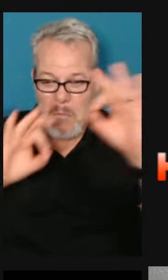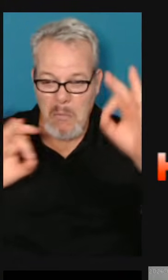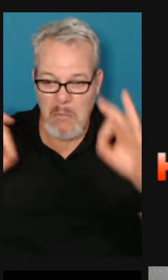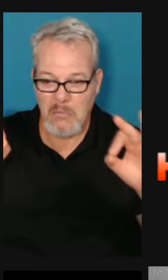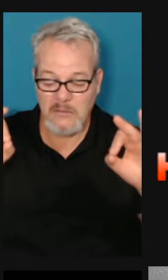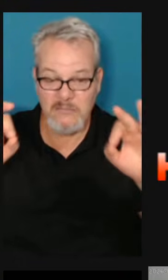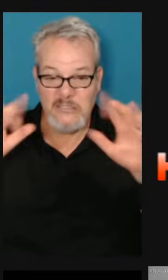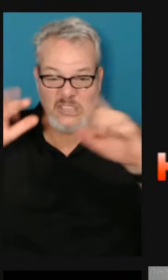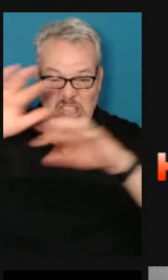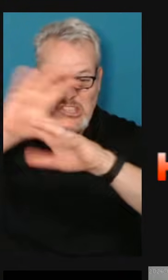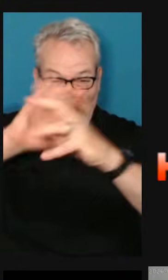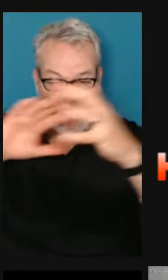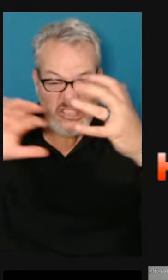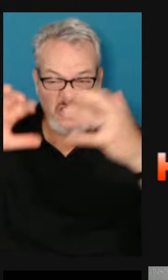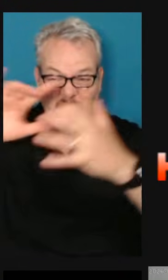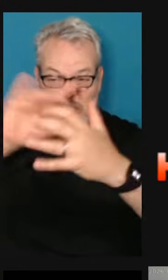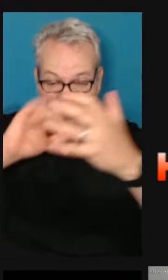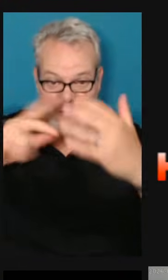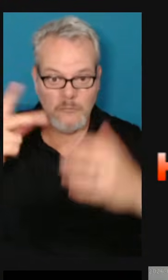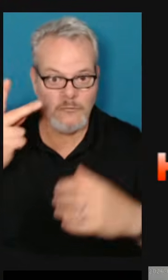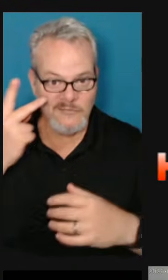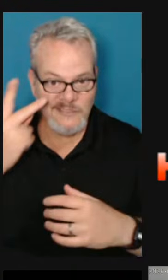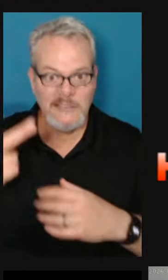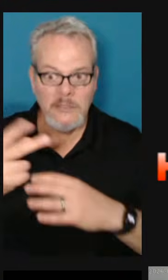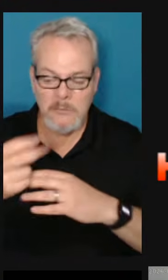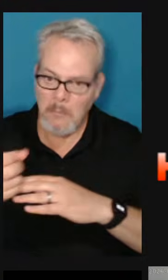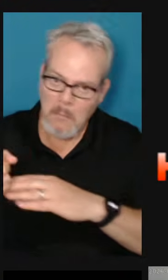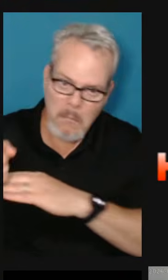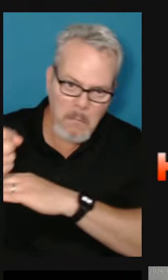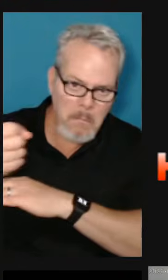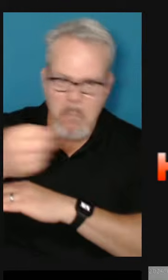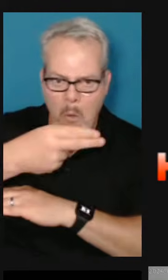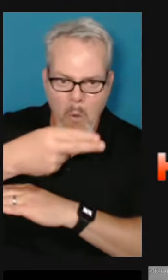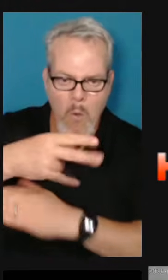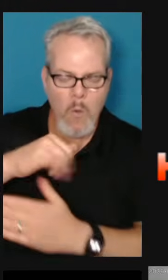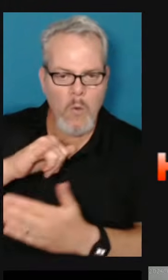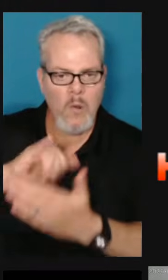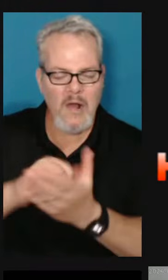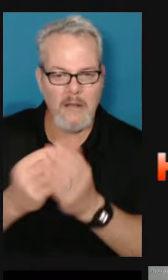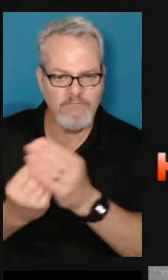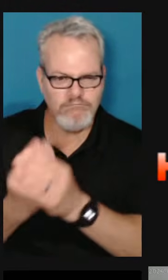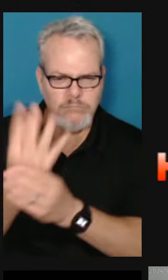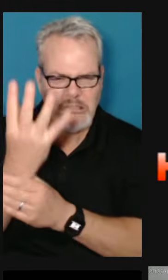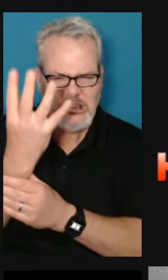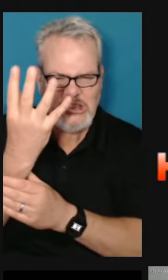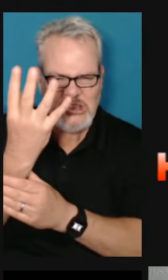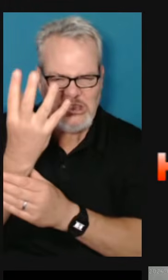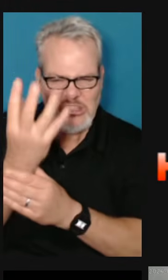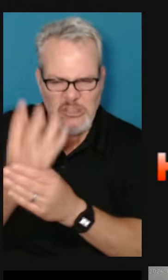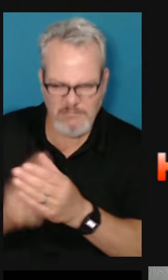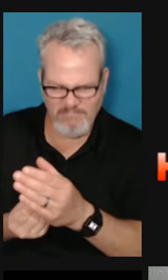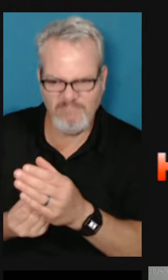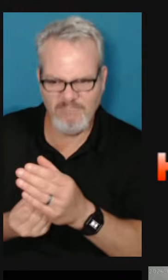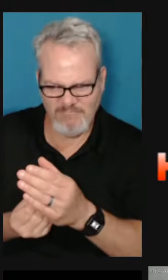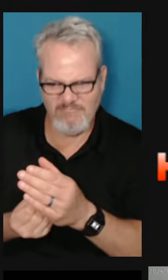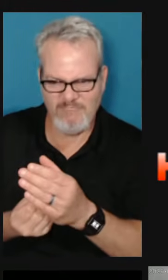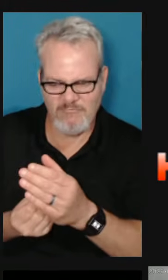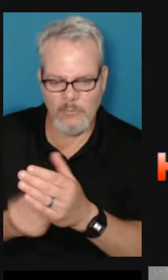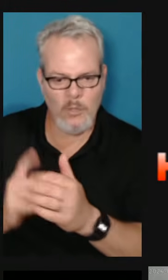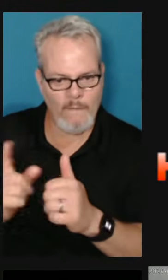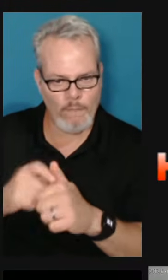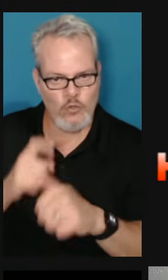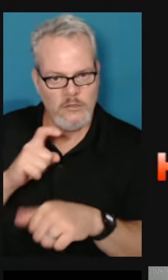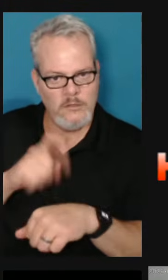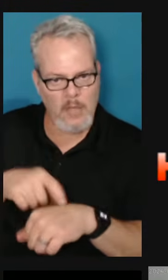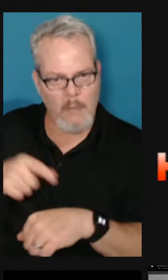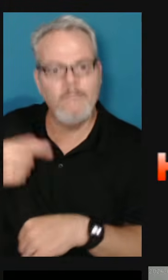we may have matched or exceeded the peak fountains with jets once again here. Not for the first time at Halemaʻumaʻu